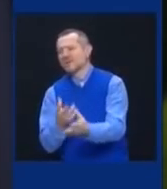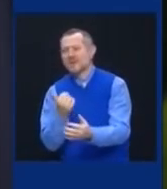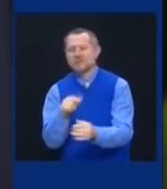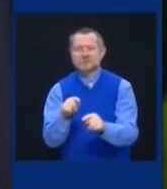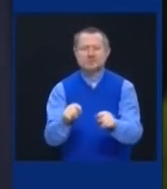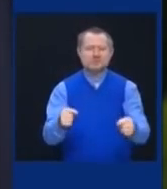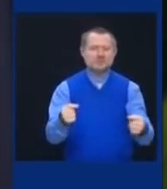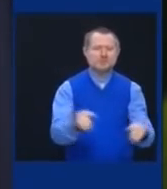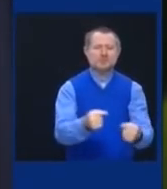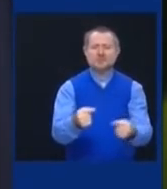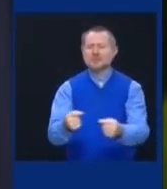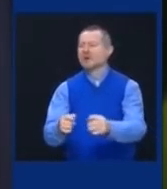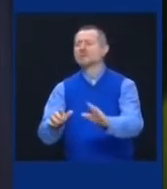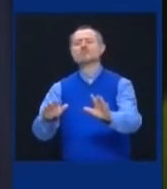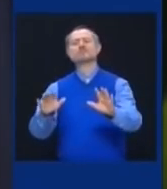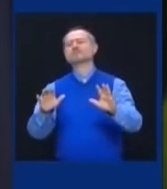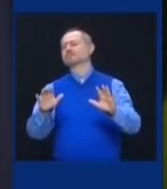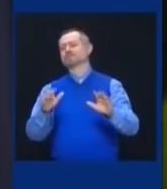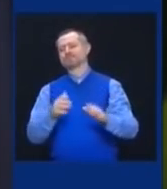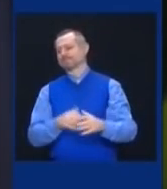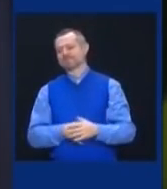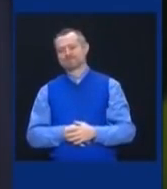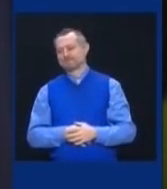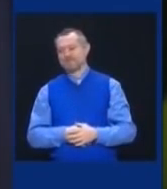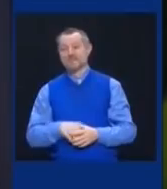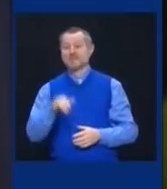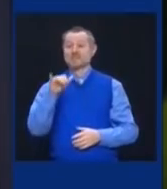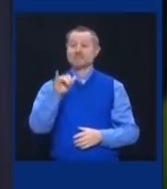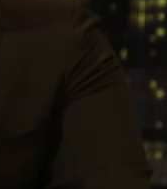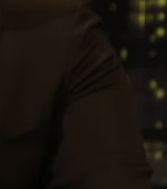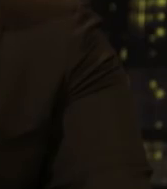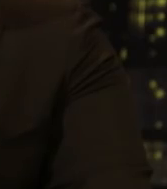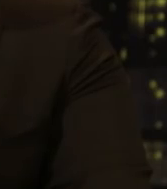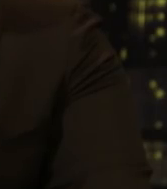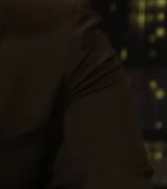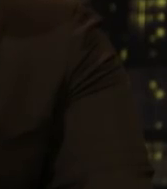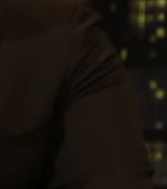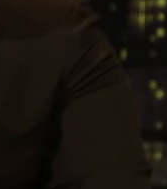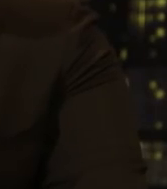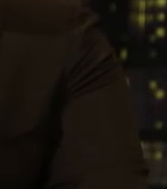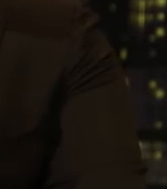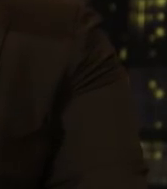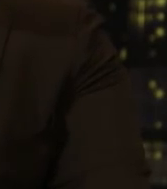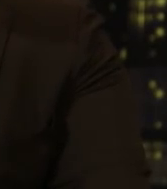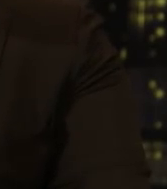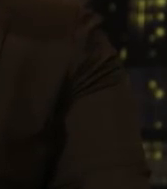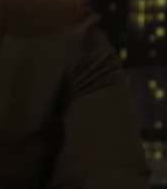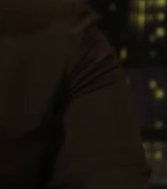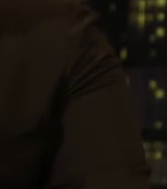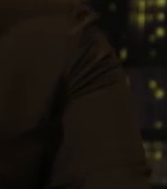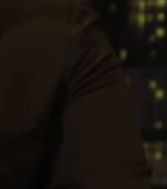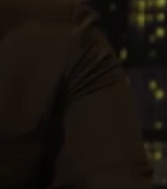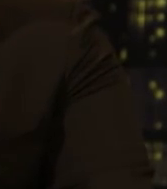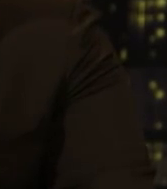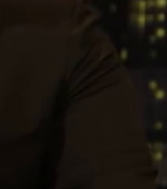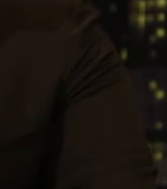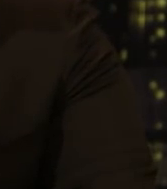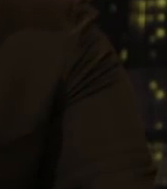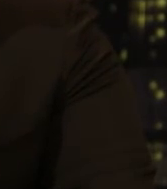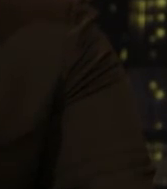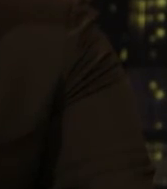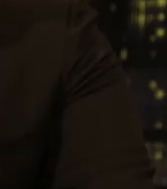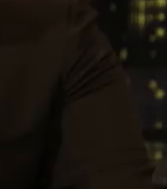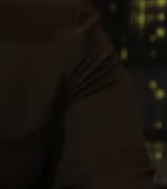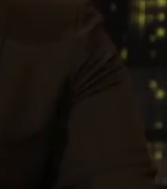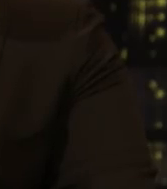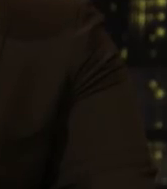That is the last thing I would ever want to do. Causing people pain. That is not